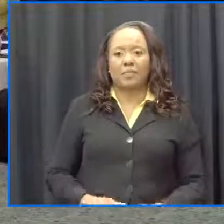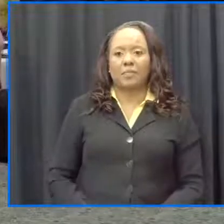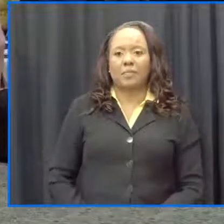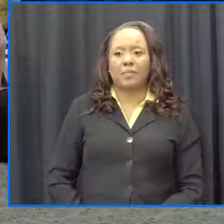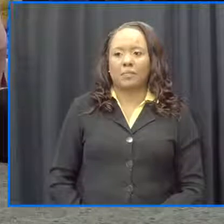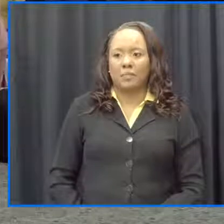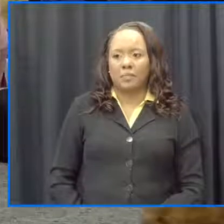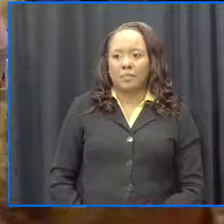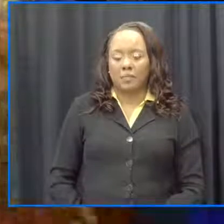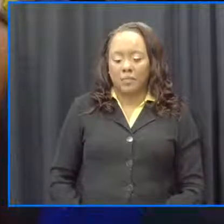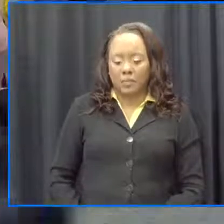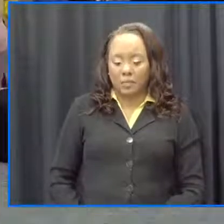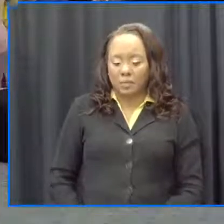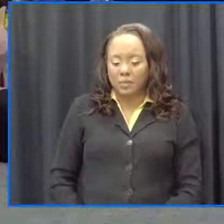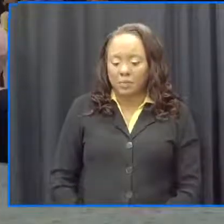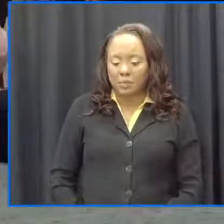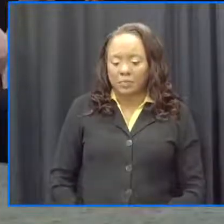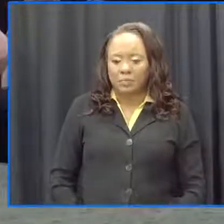Please be seated.